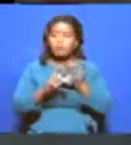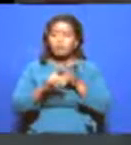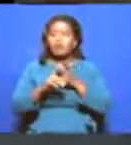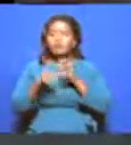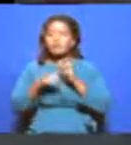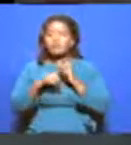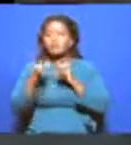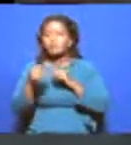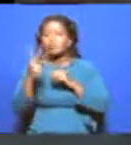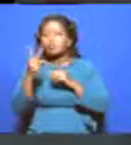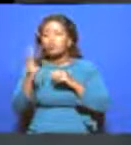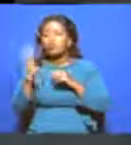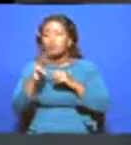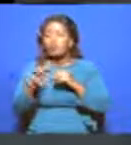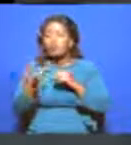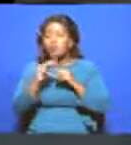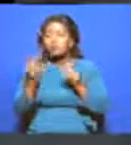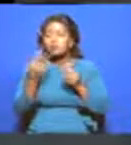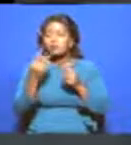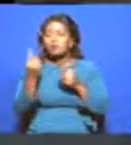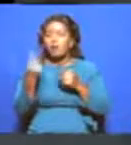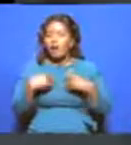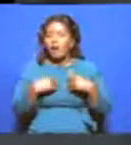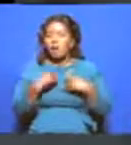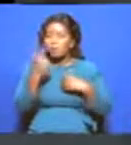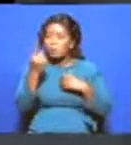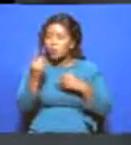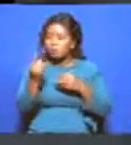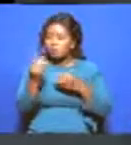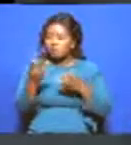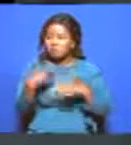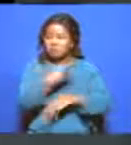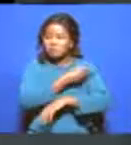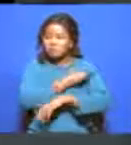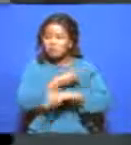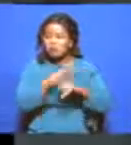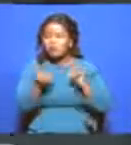vaccinated, while those fully vaccinated are slightly 5.5 million.